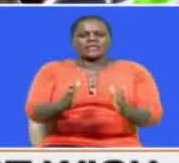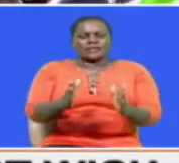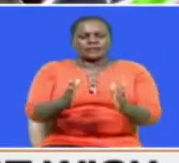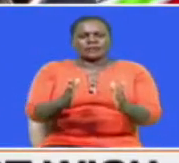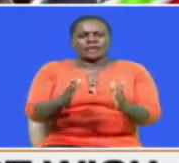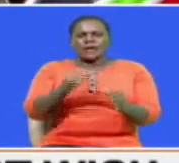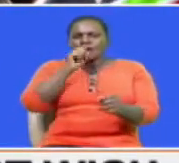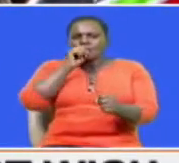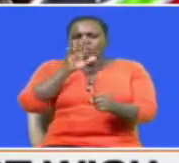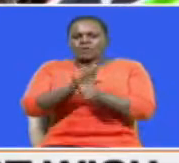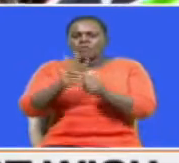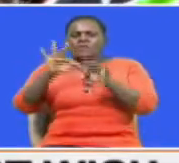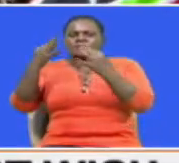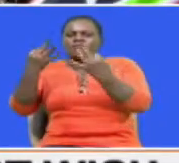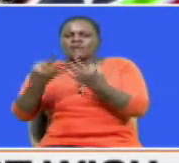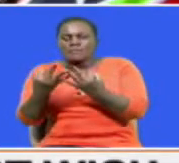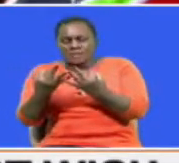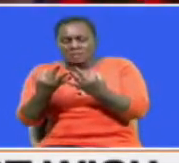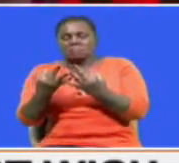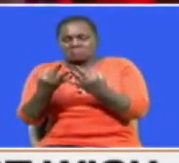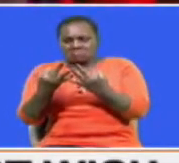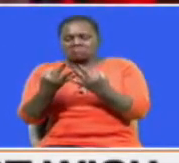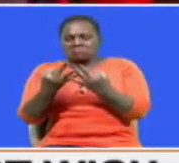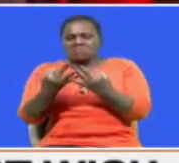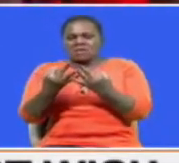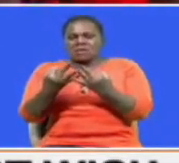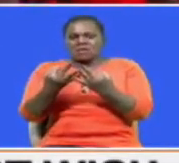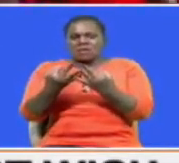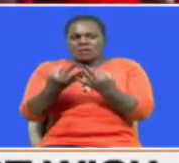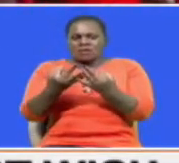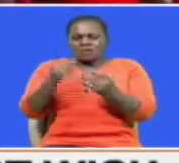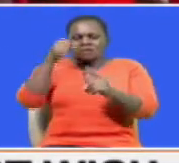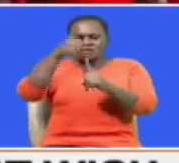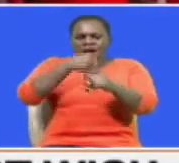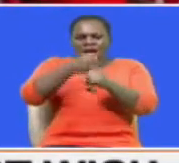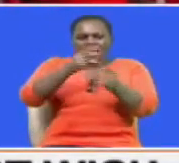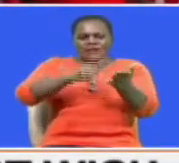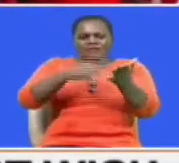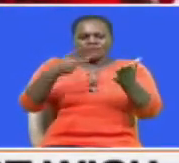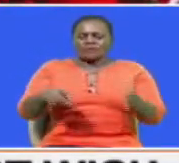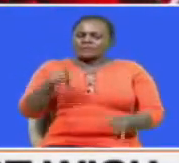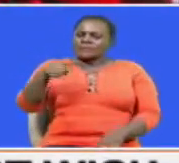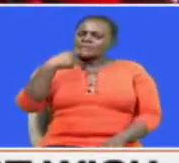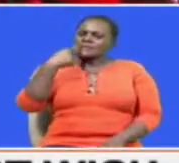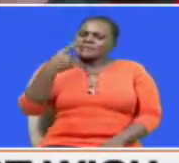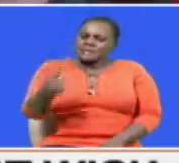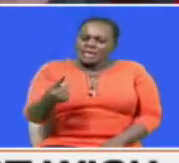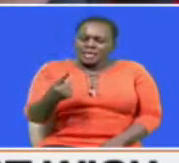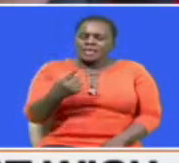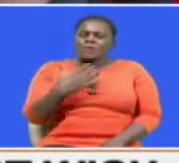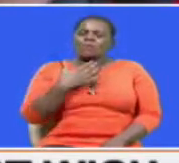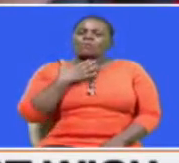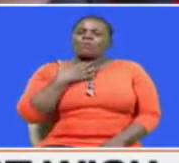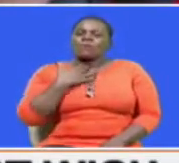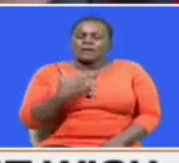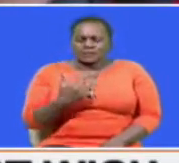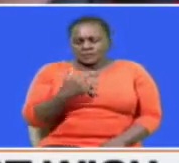were keen to assure her family and Kenyans that her fight was not in vain. Alisema angependa